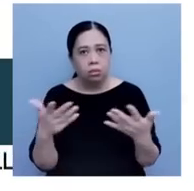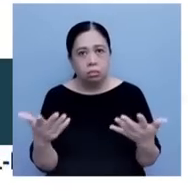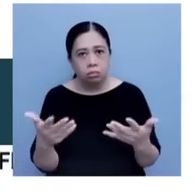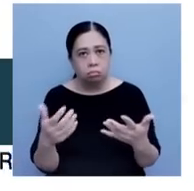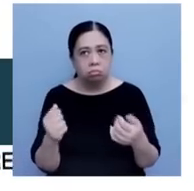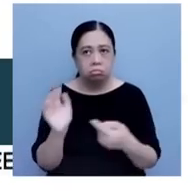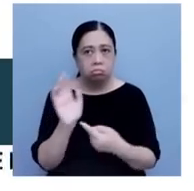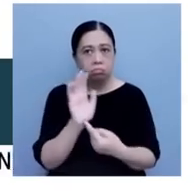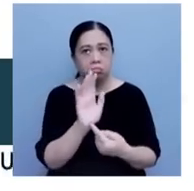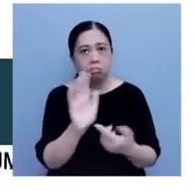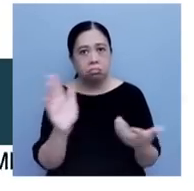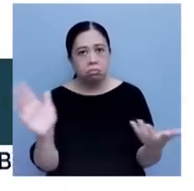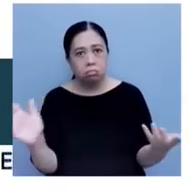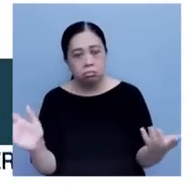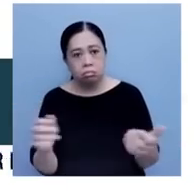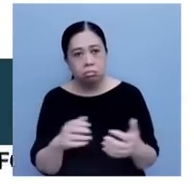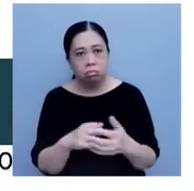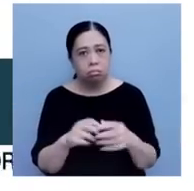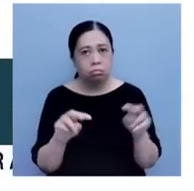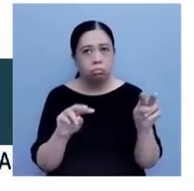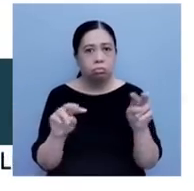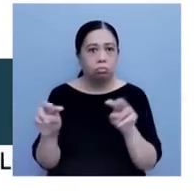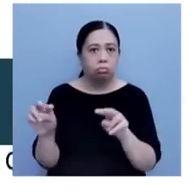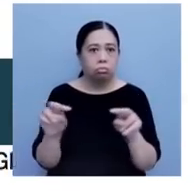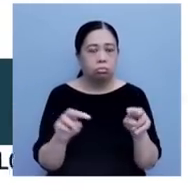transparent. It's seen in the